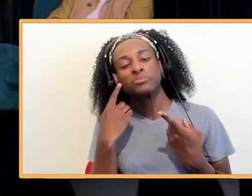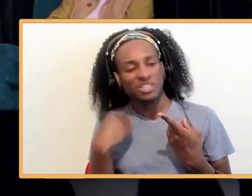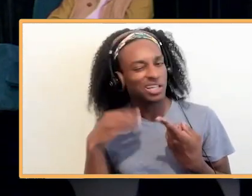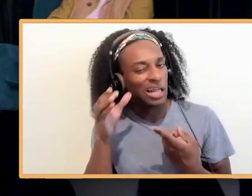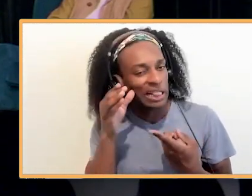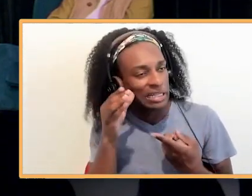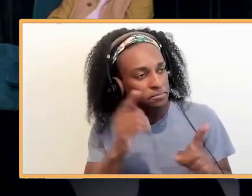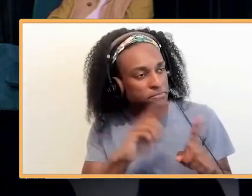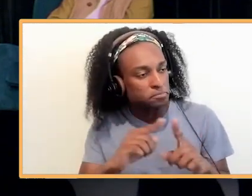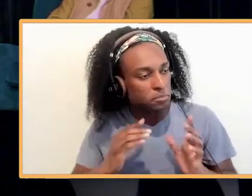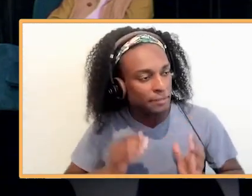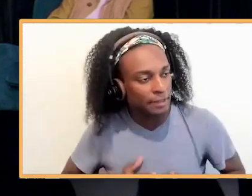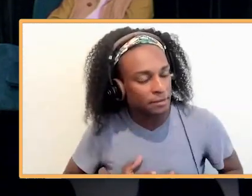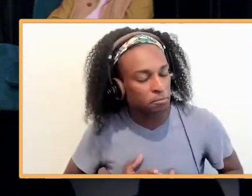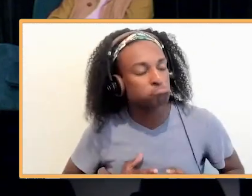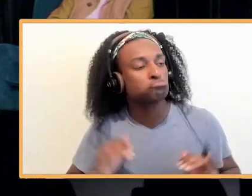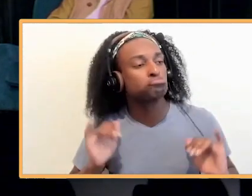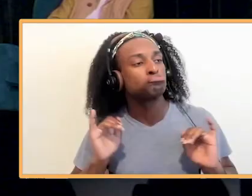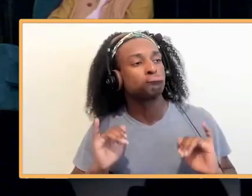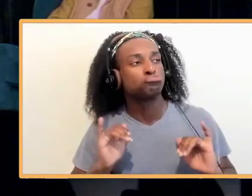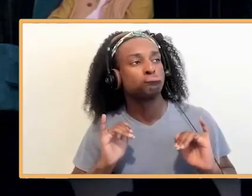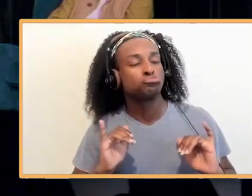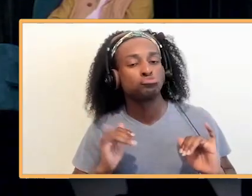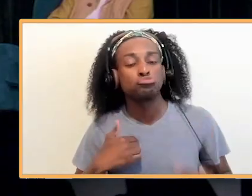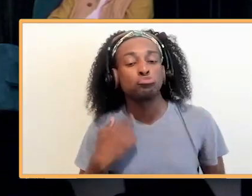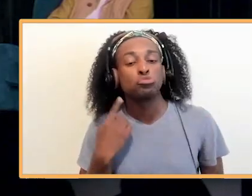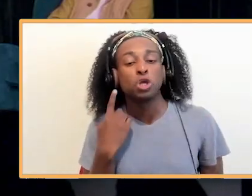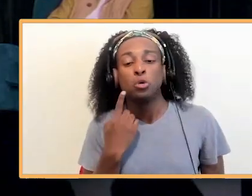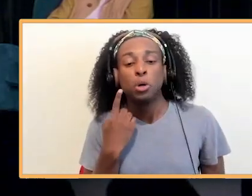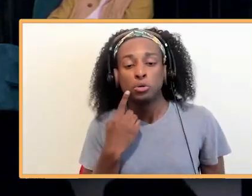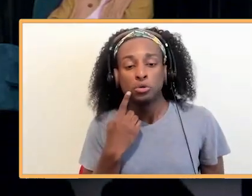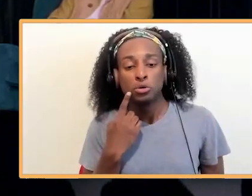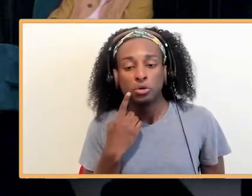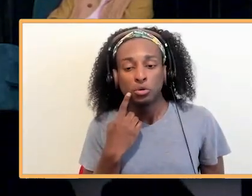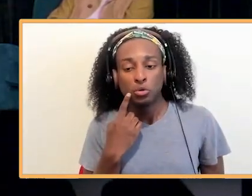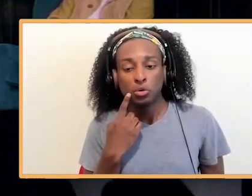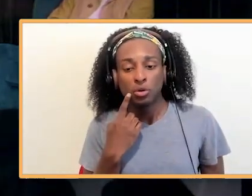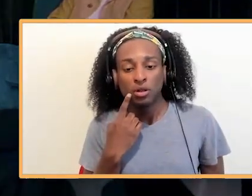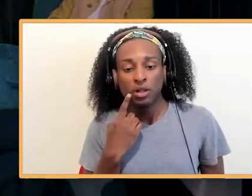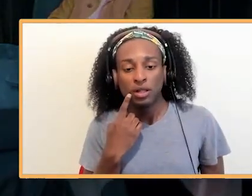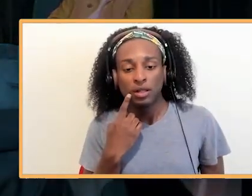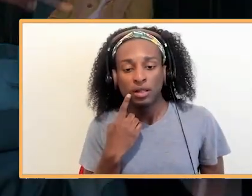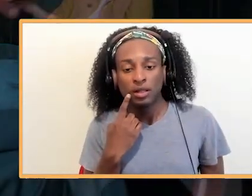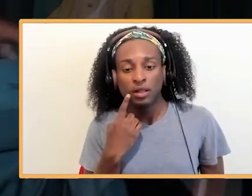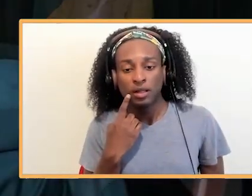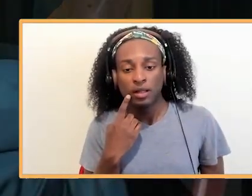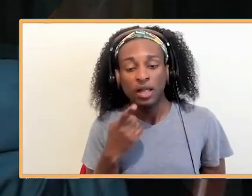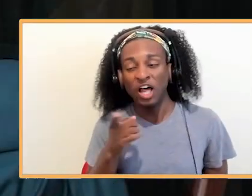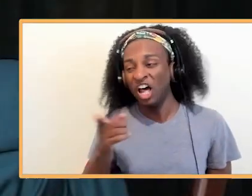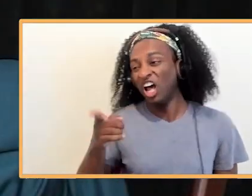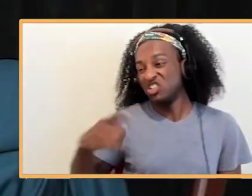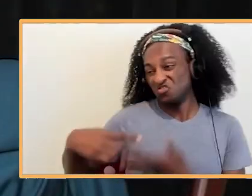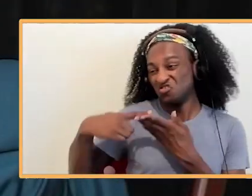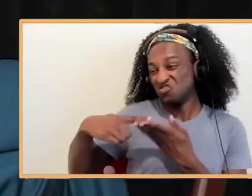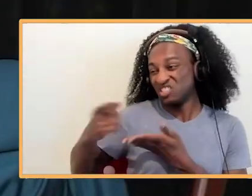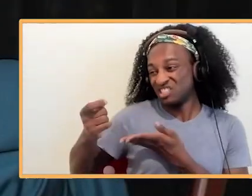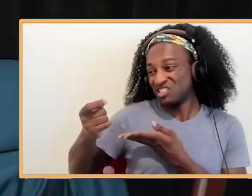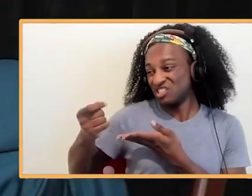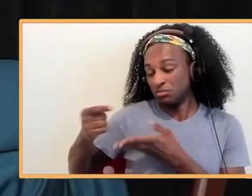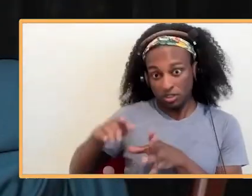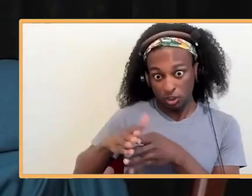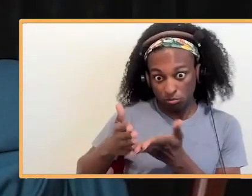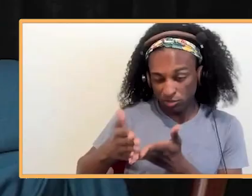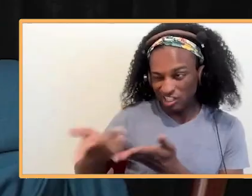an element, and you talk about this a little bit in the book around this idea of